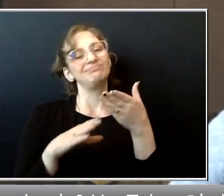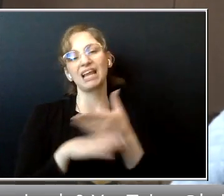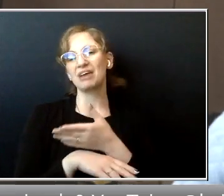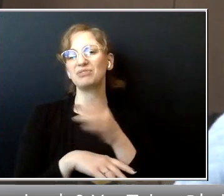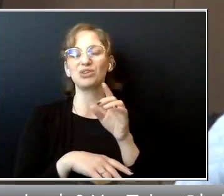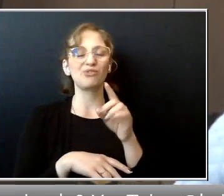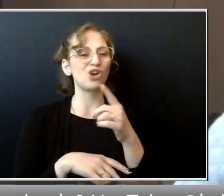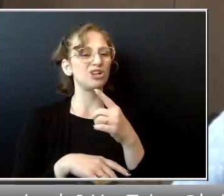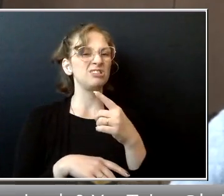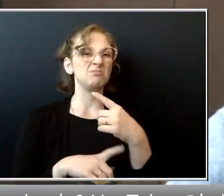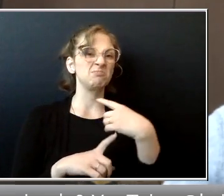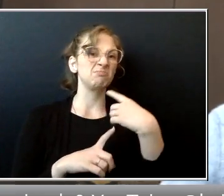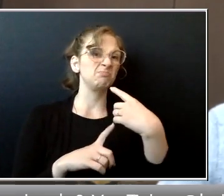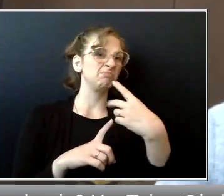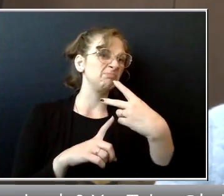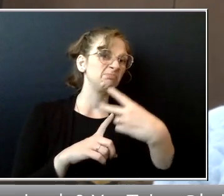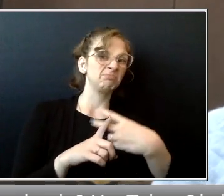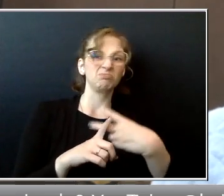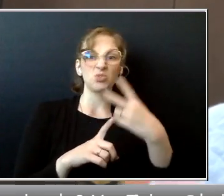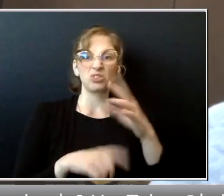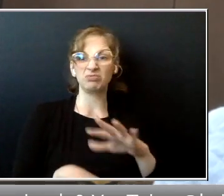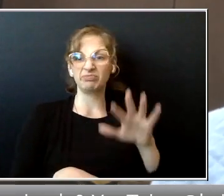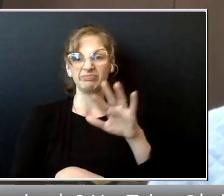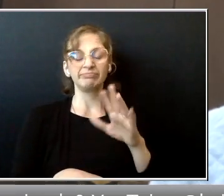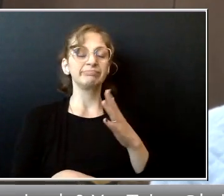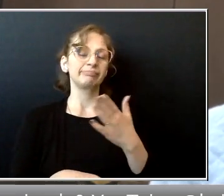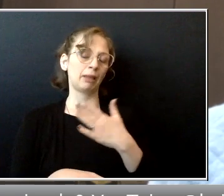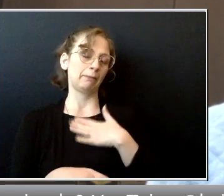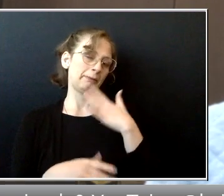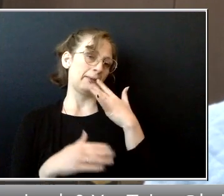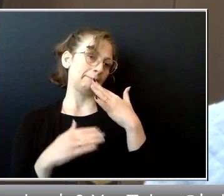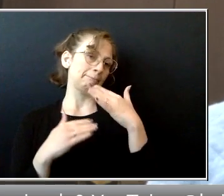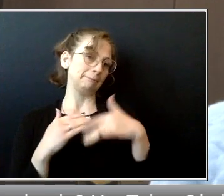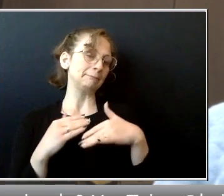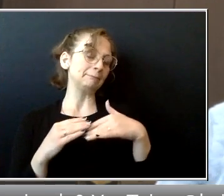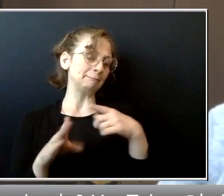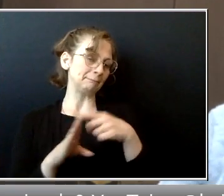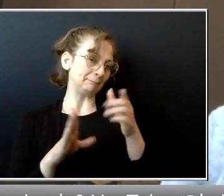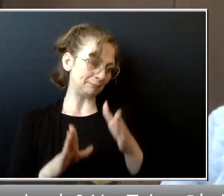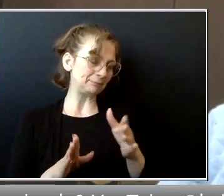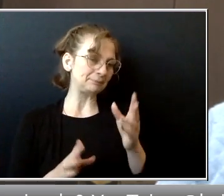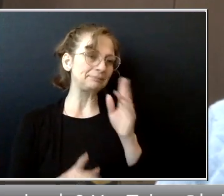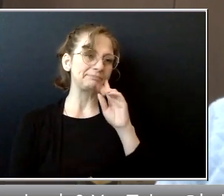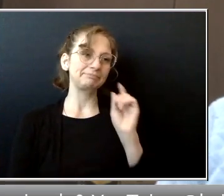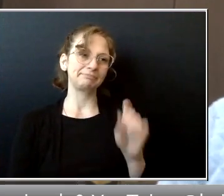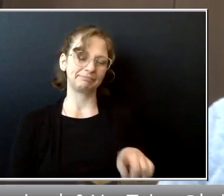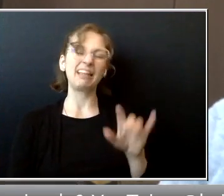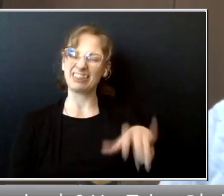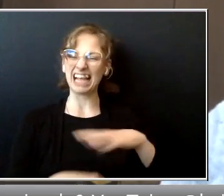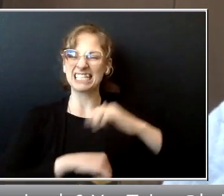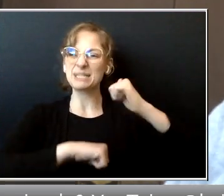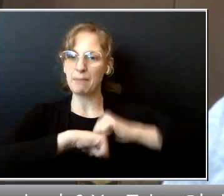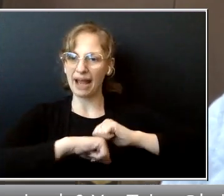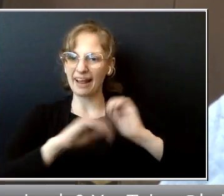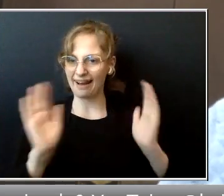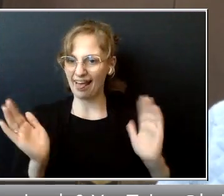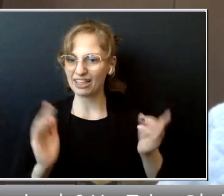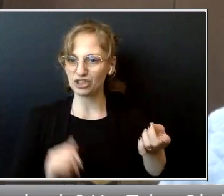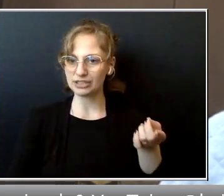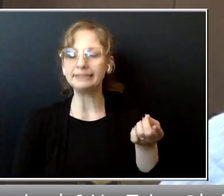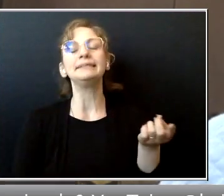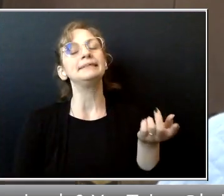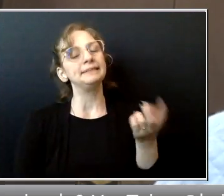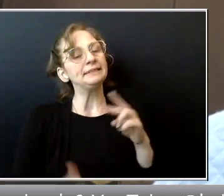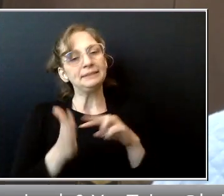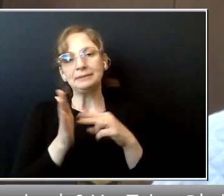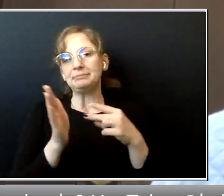was clear to my hematologist that the cement analogy, as Dr. Ali is using, was preventing the blood